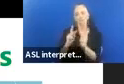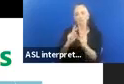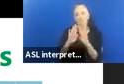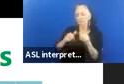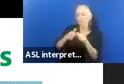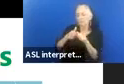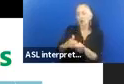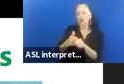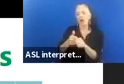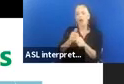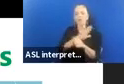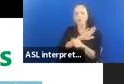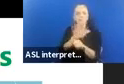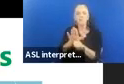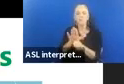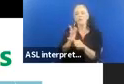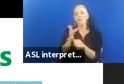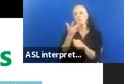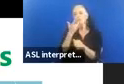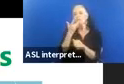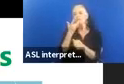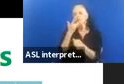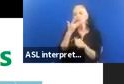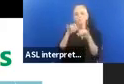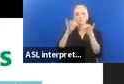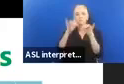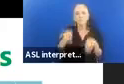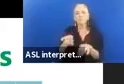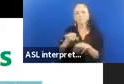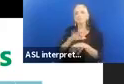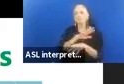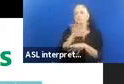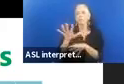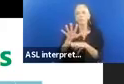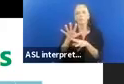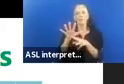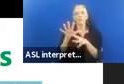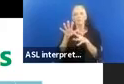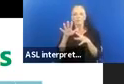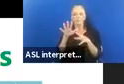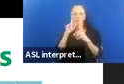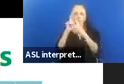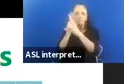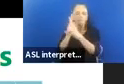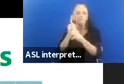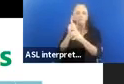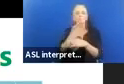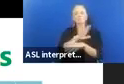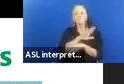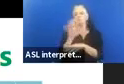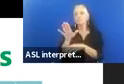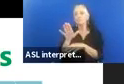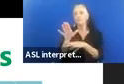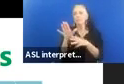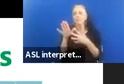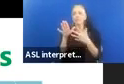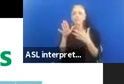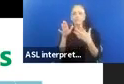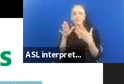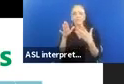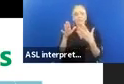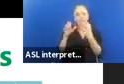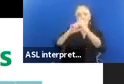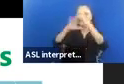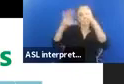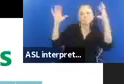and practices that serve the interests of these platforms and their